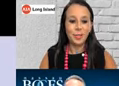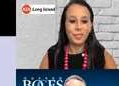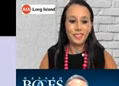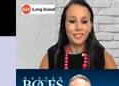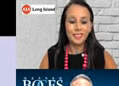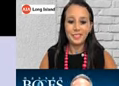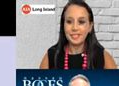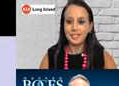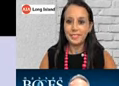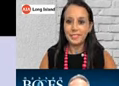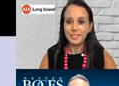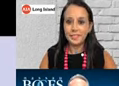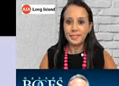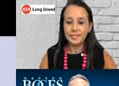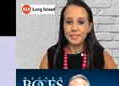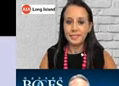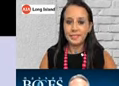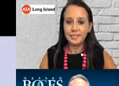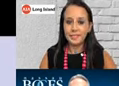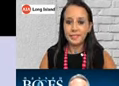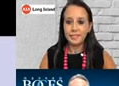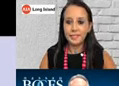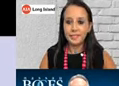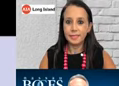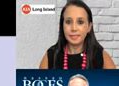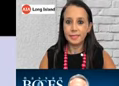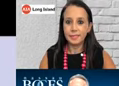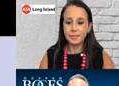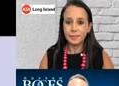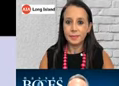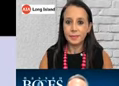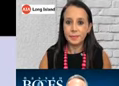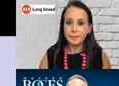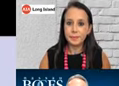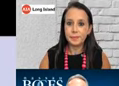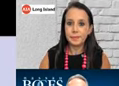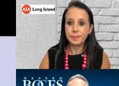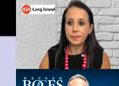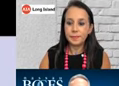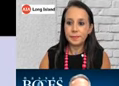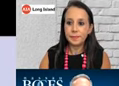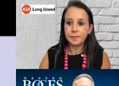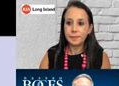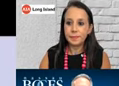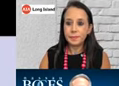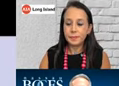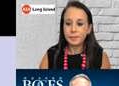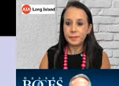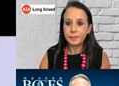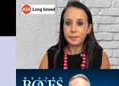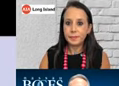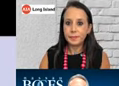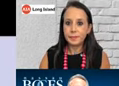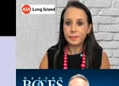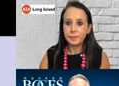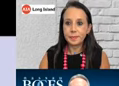Thank you all. Thank you, Graciela. Hello. Good afternoon, everyone. Thank you for joining us today. My name is Anthony Fierro.